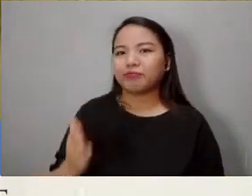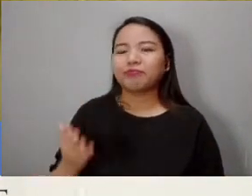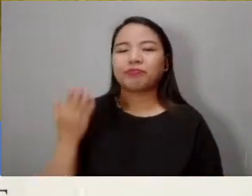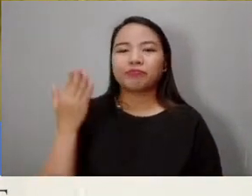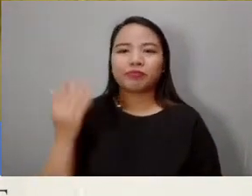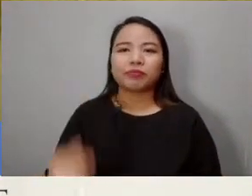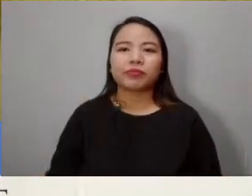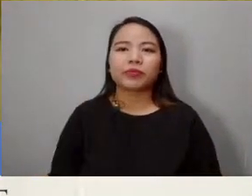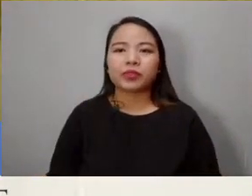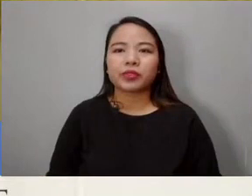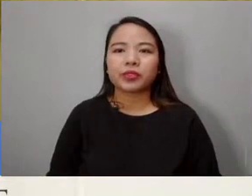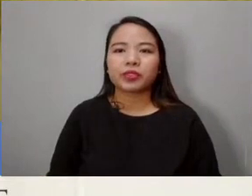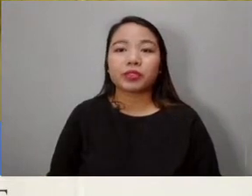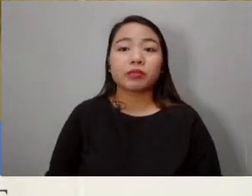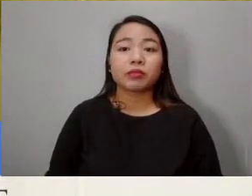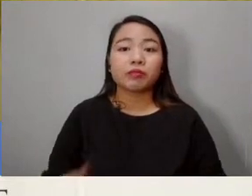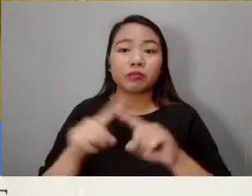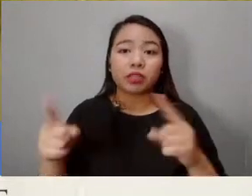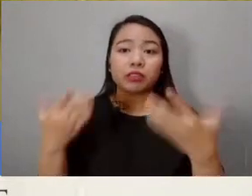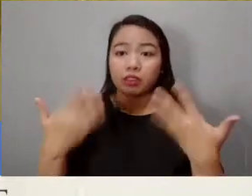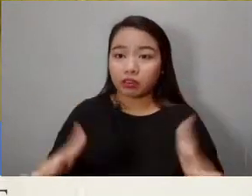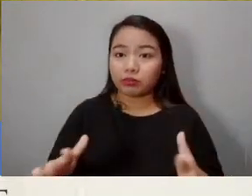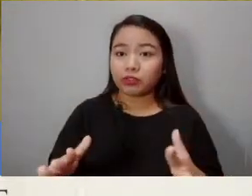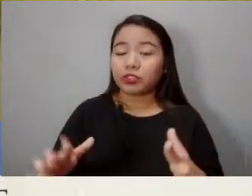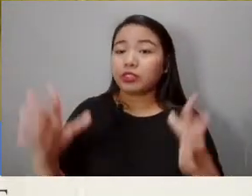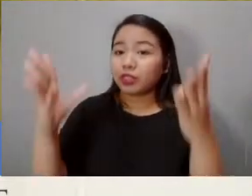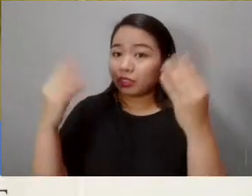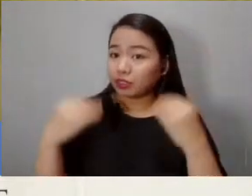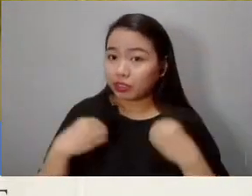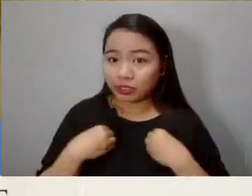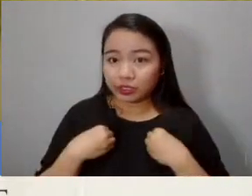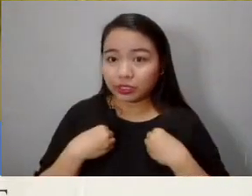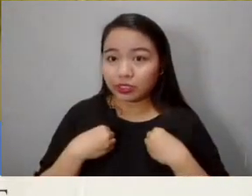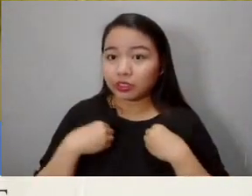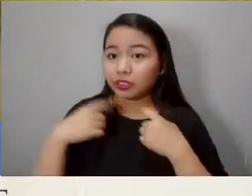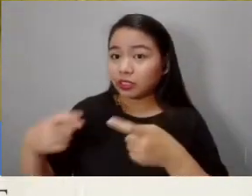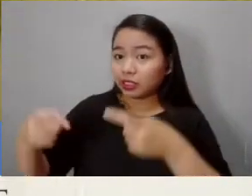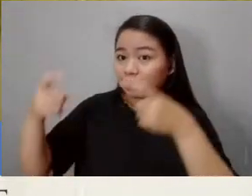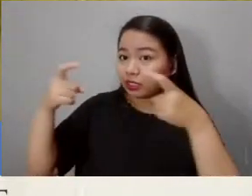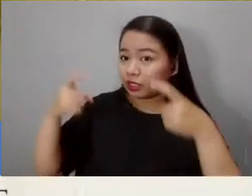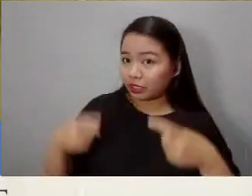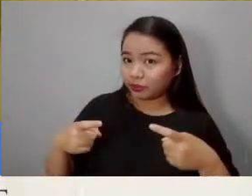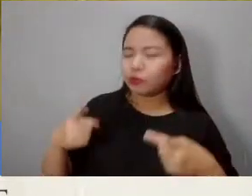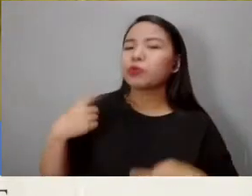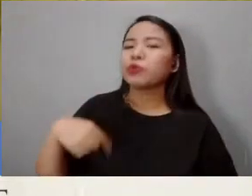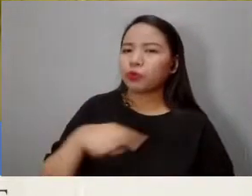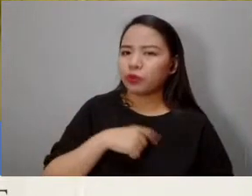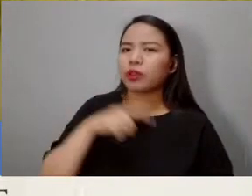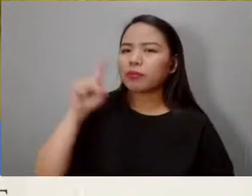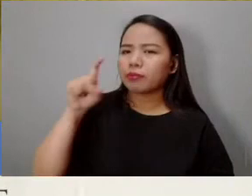But after acknowledging the gifts, we are called to share them.